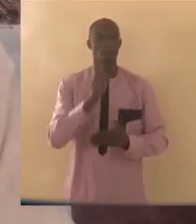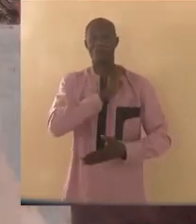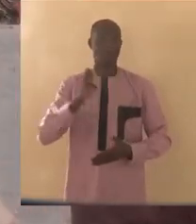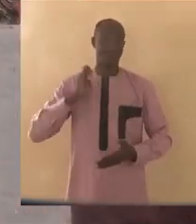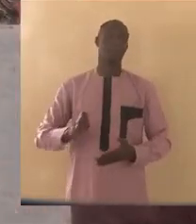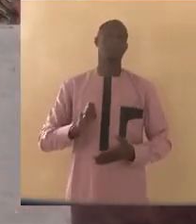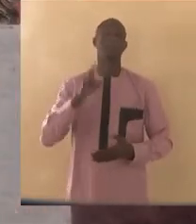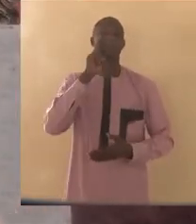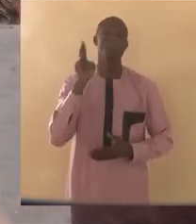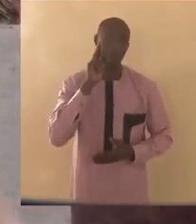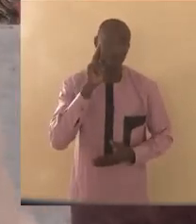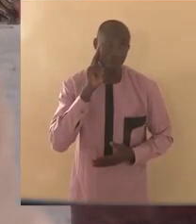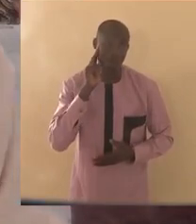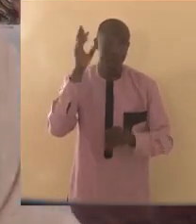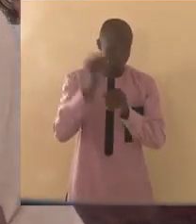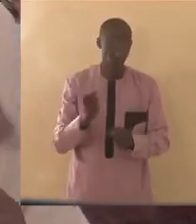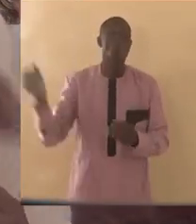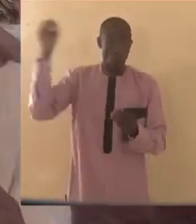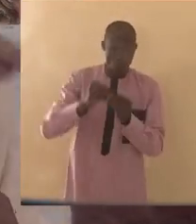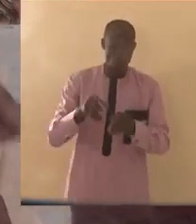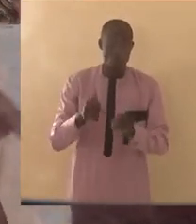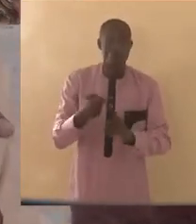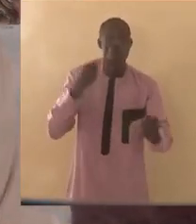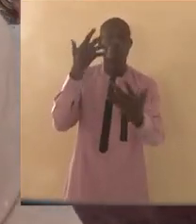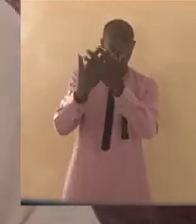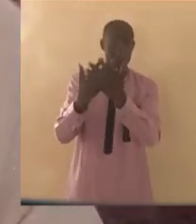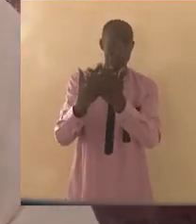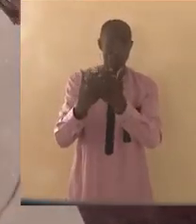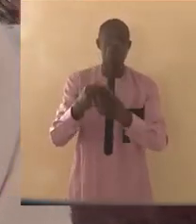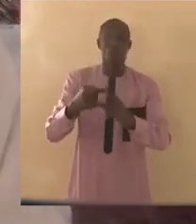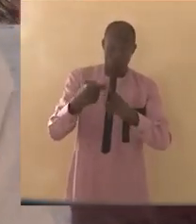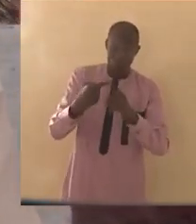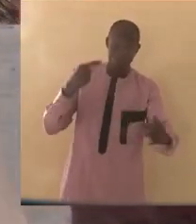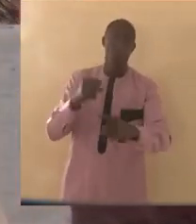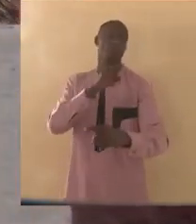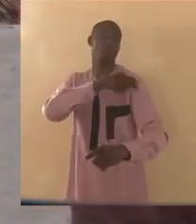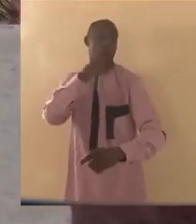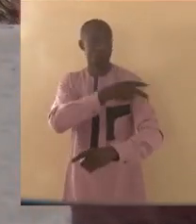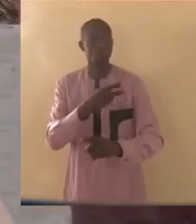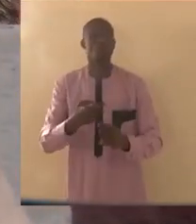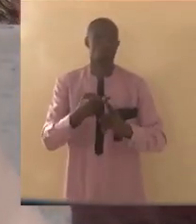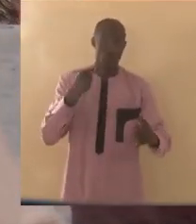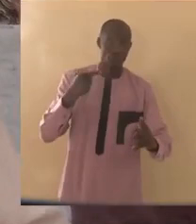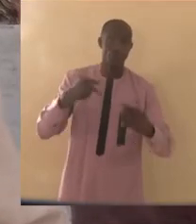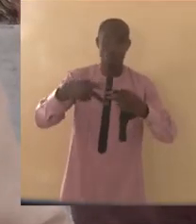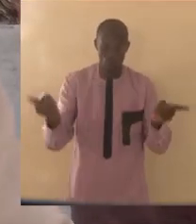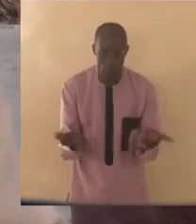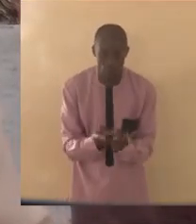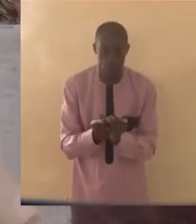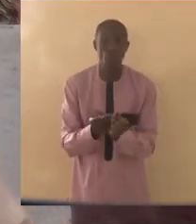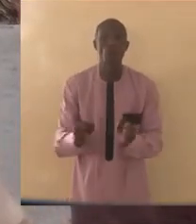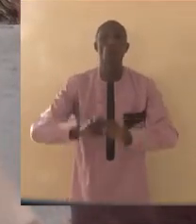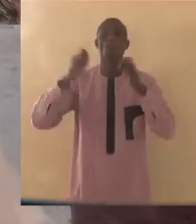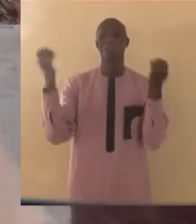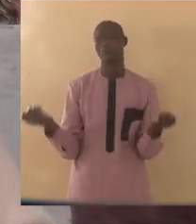executive lounge of expensive hotels. He gets more people from prison. He gets more people from the hospital. He gets more people from places